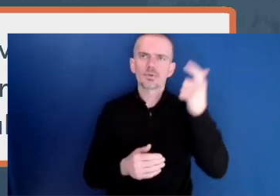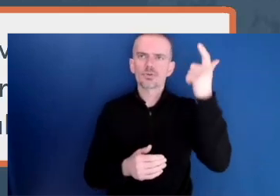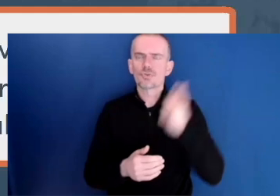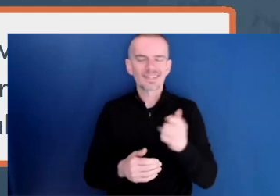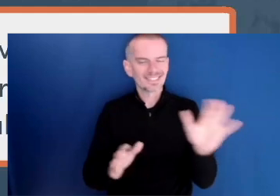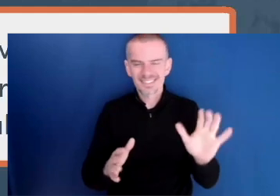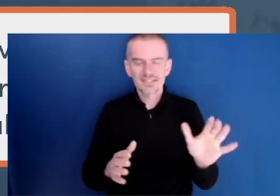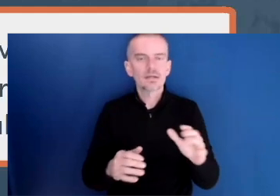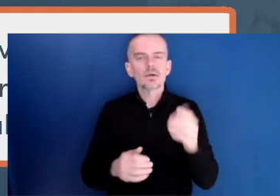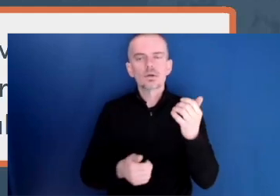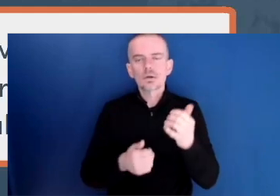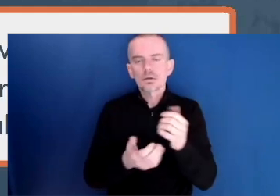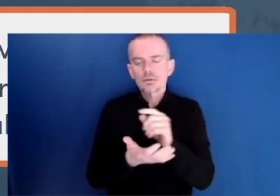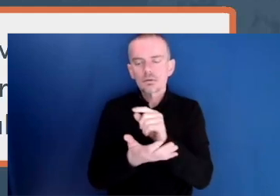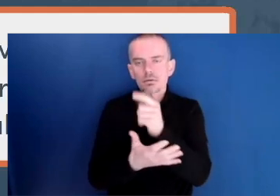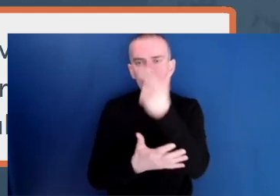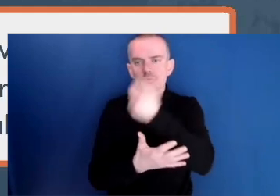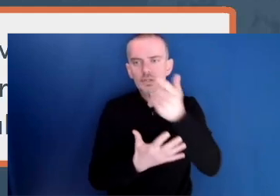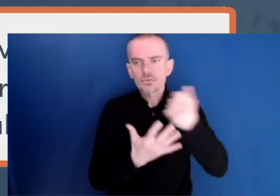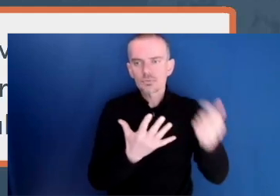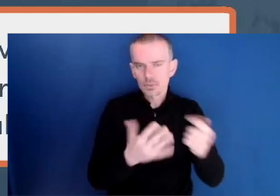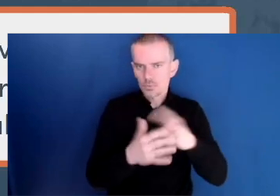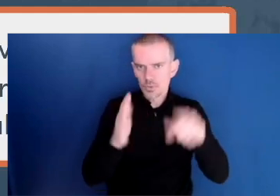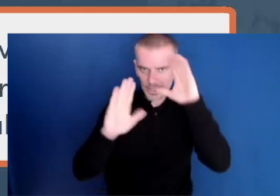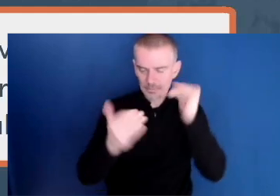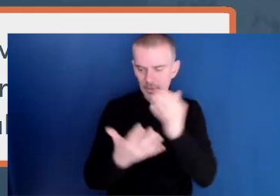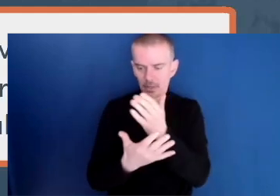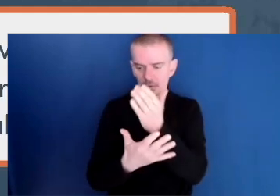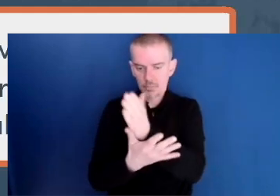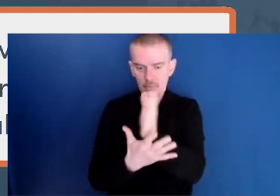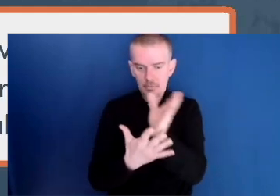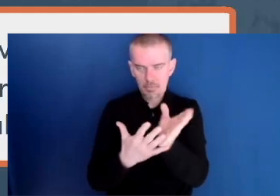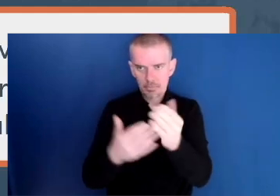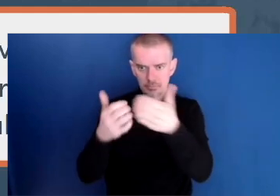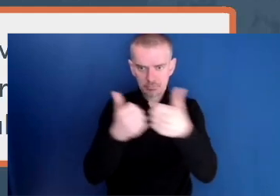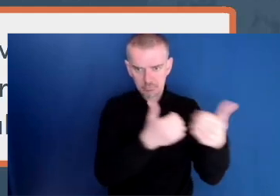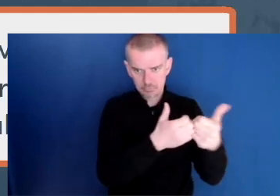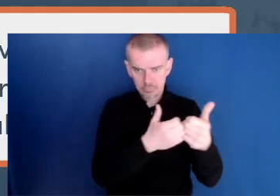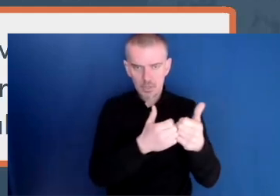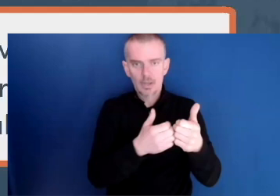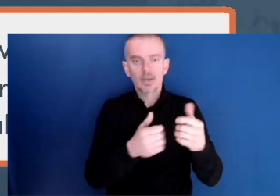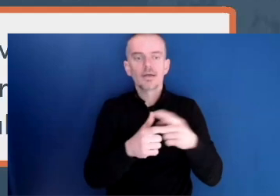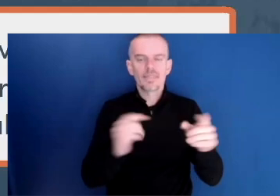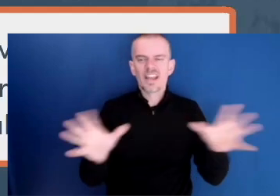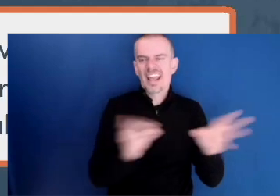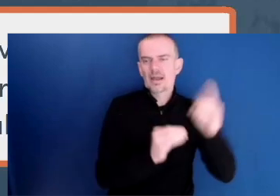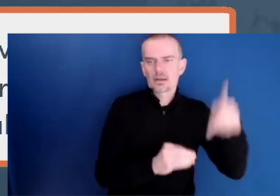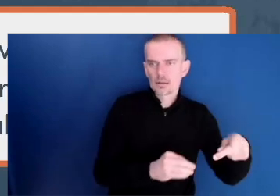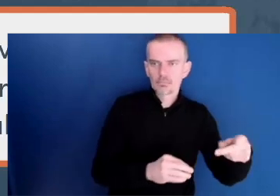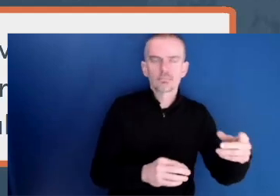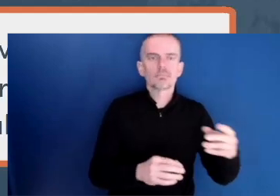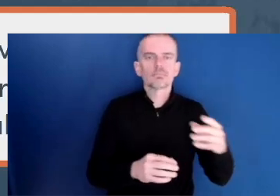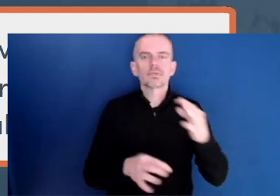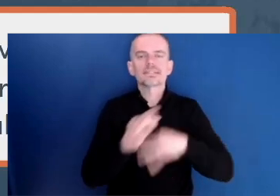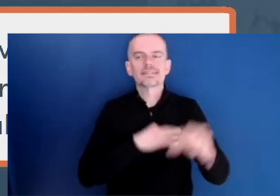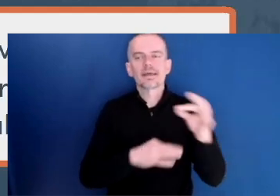you anticipate and then adding those up and seeing what it totals versus giving a ballpark figure based on, I don't know, some prior year